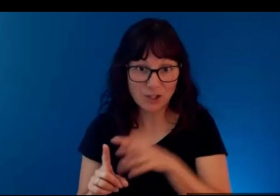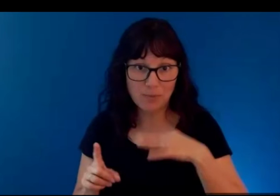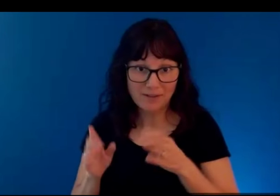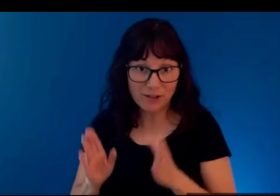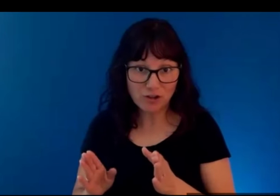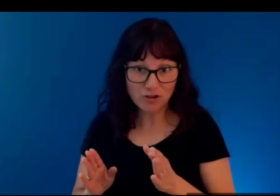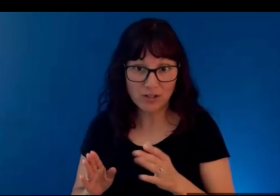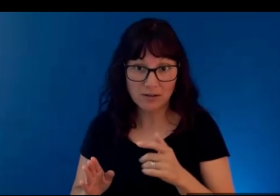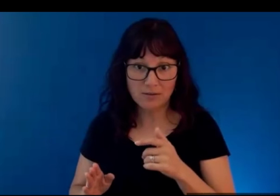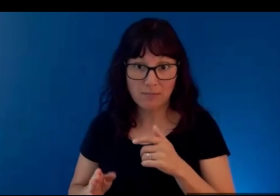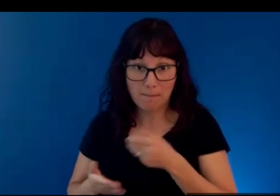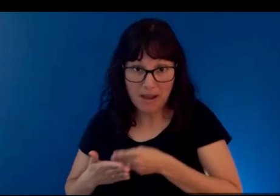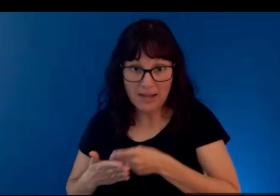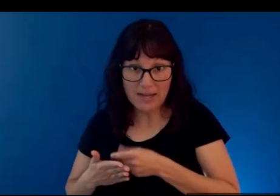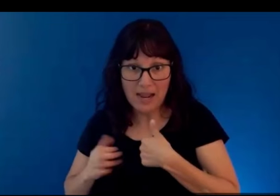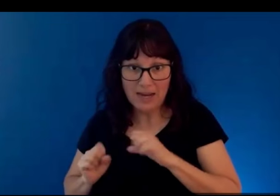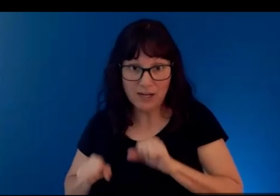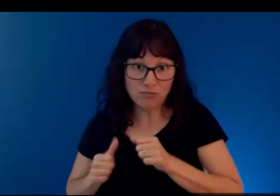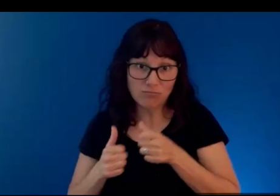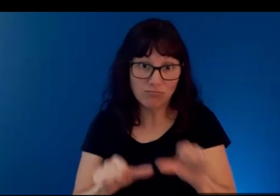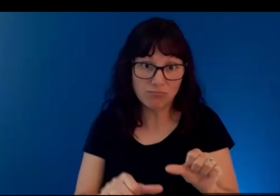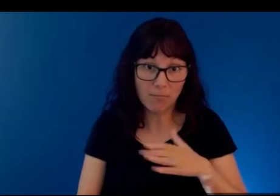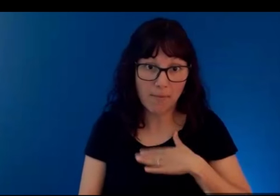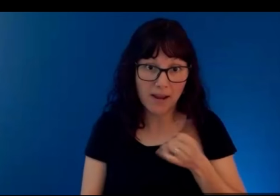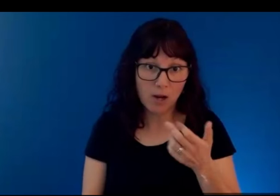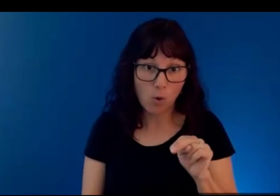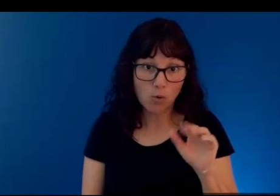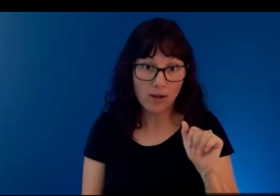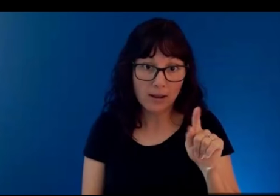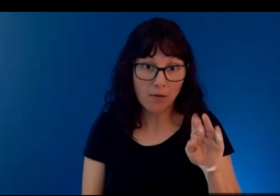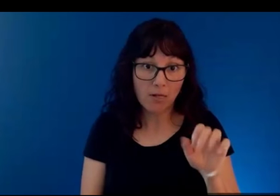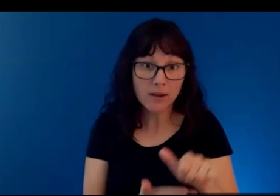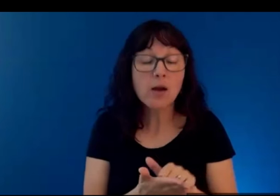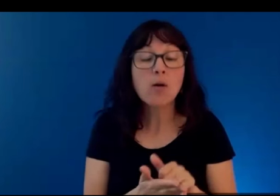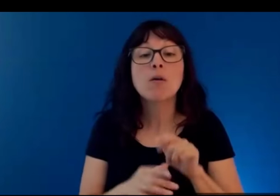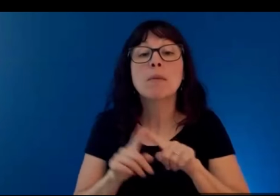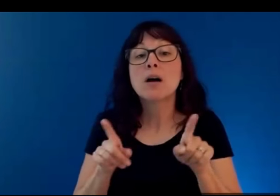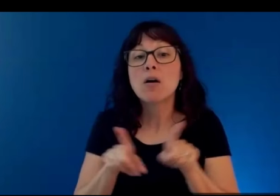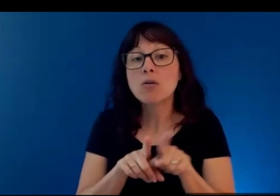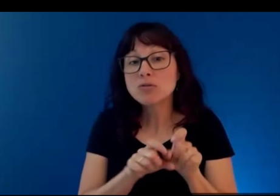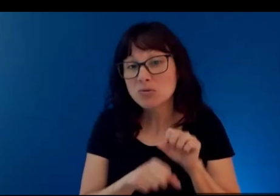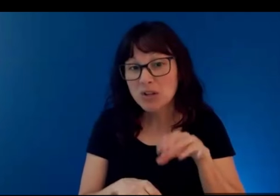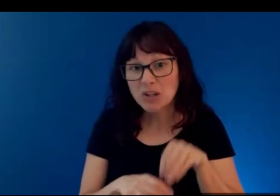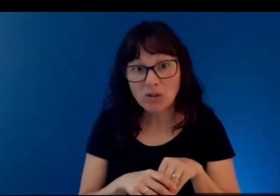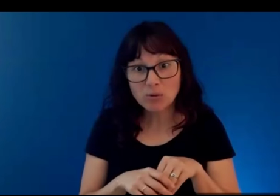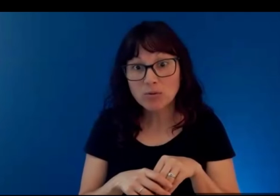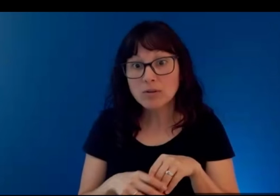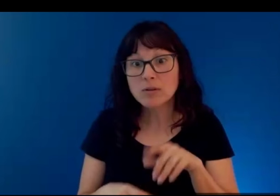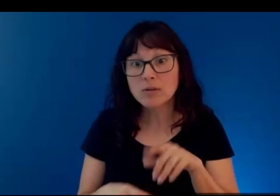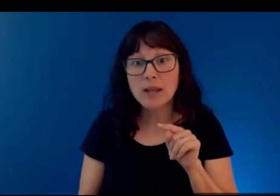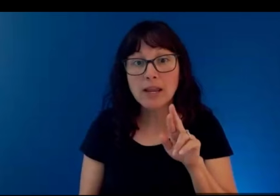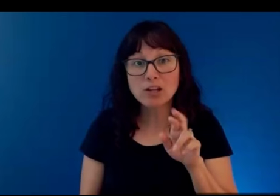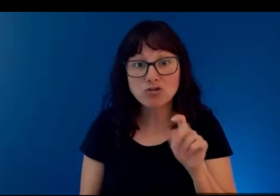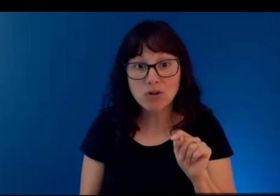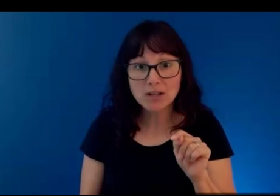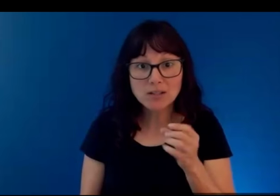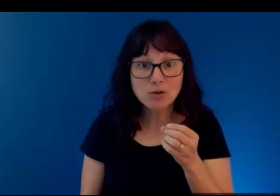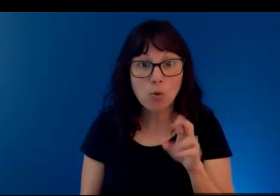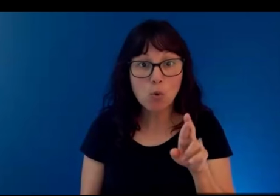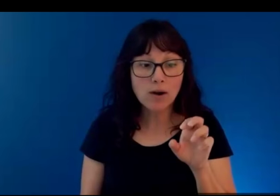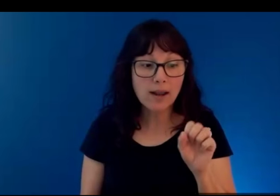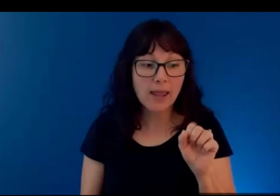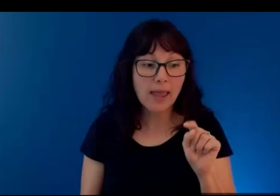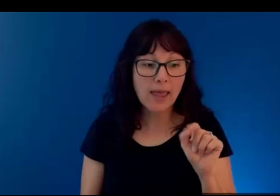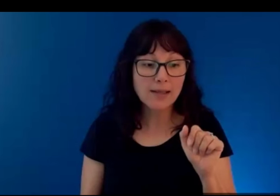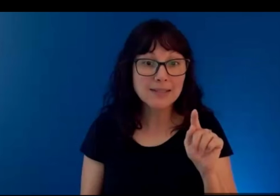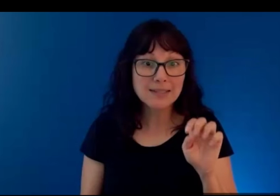put money into my own ABLE account, but it also could include a trust or an estate.